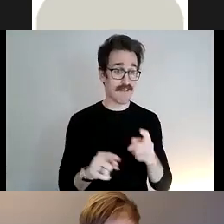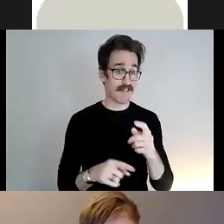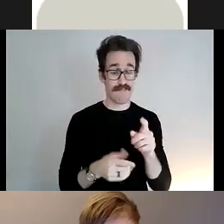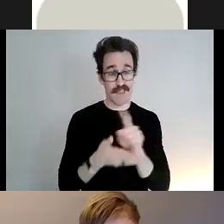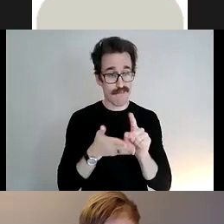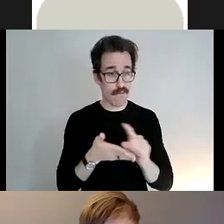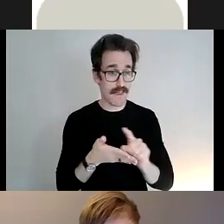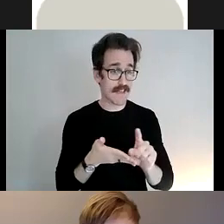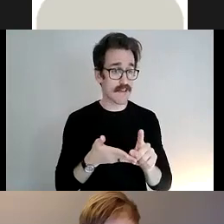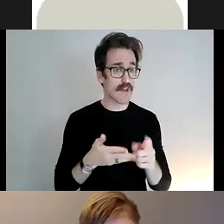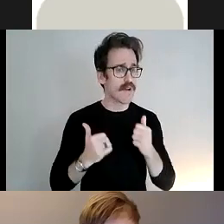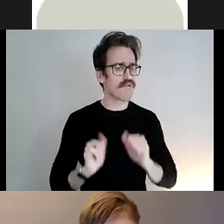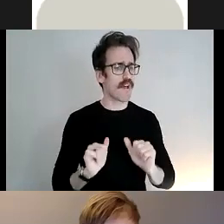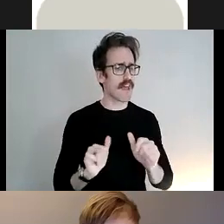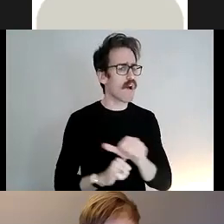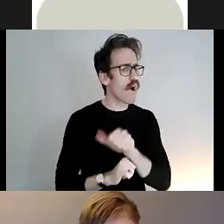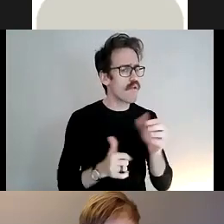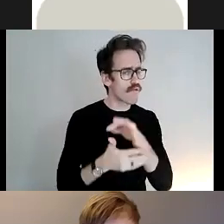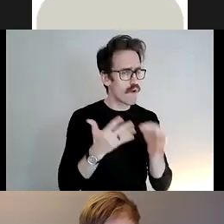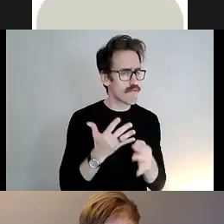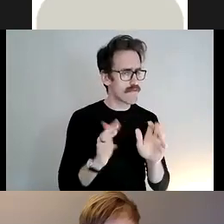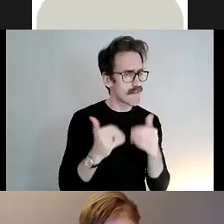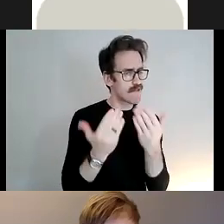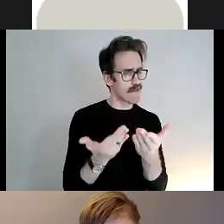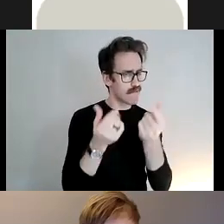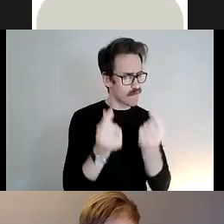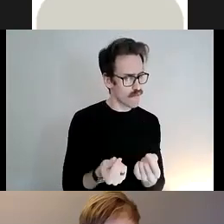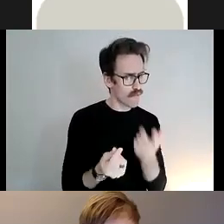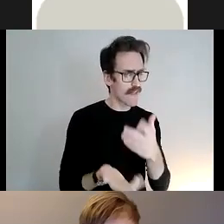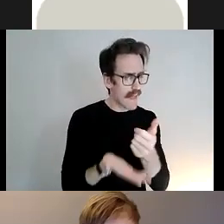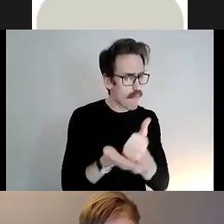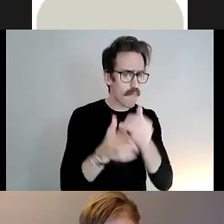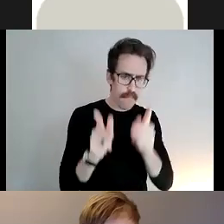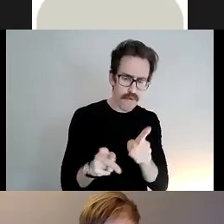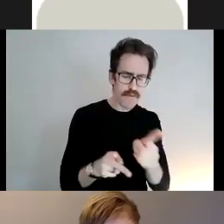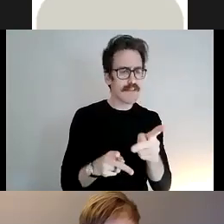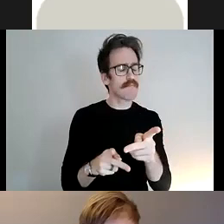up, but most times we're giving other suggestions to see if there's anything else that will help to keep the person safe.